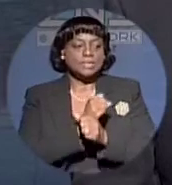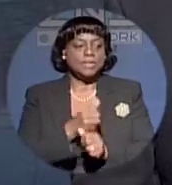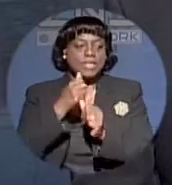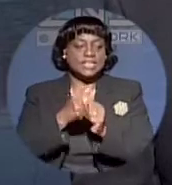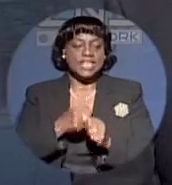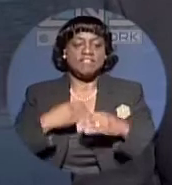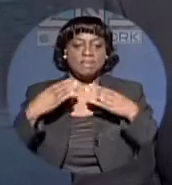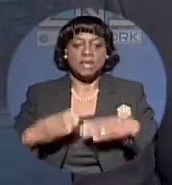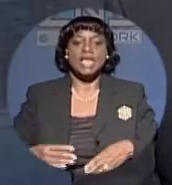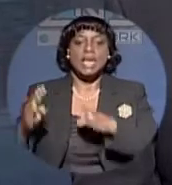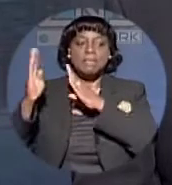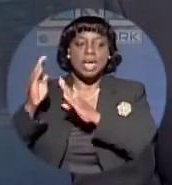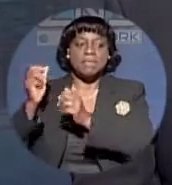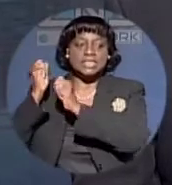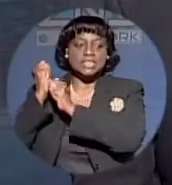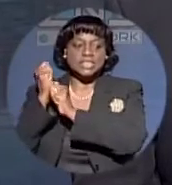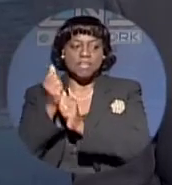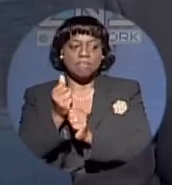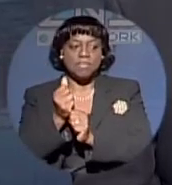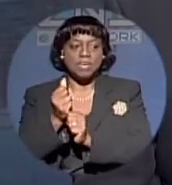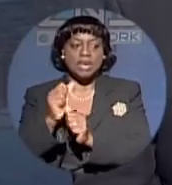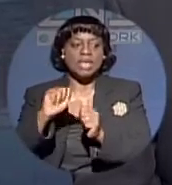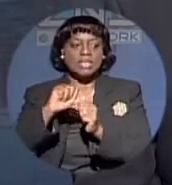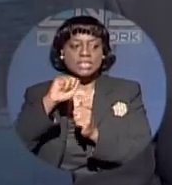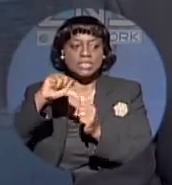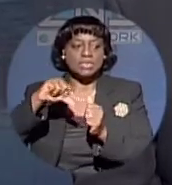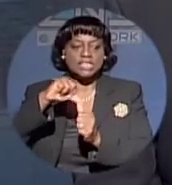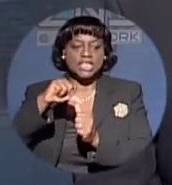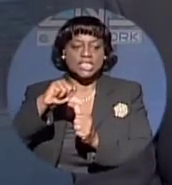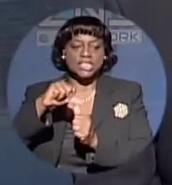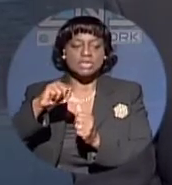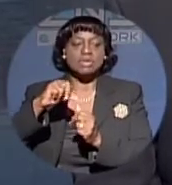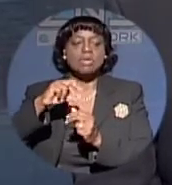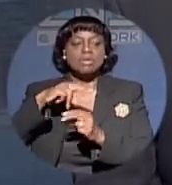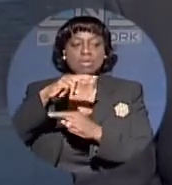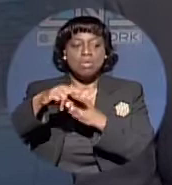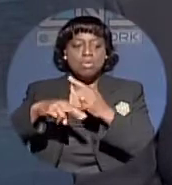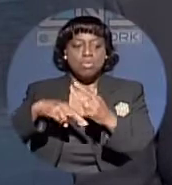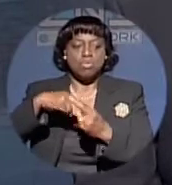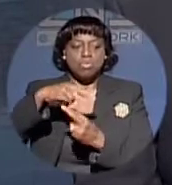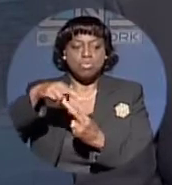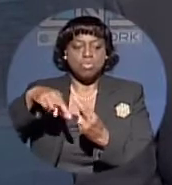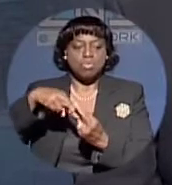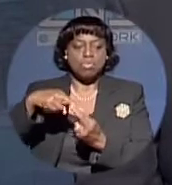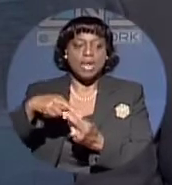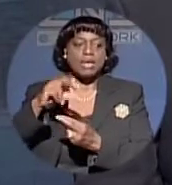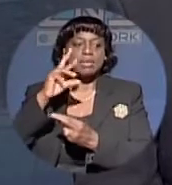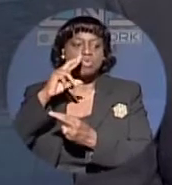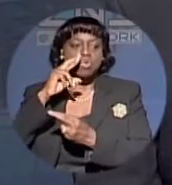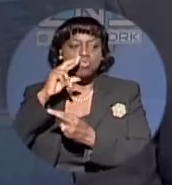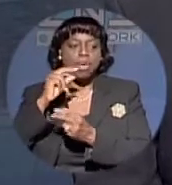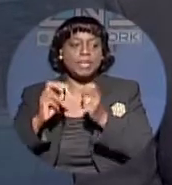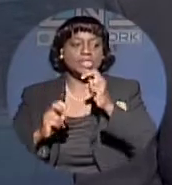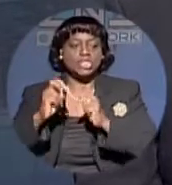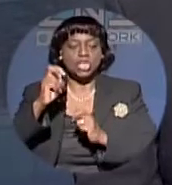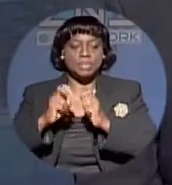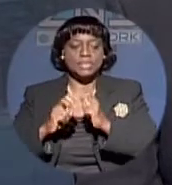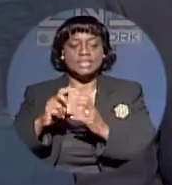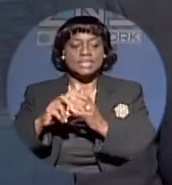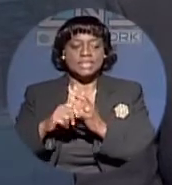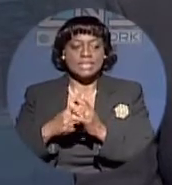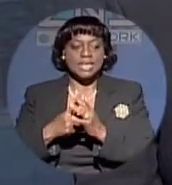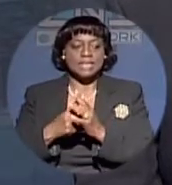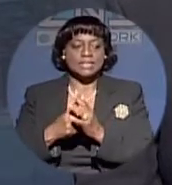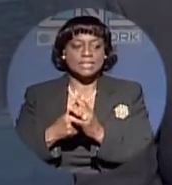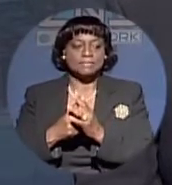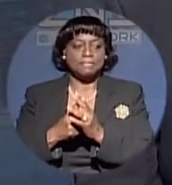The Bahamas Softball Federation's Round Robin Tournament getting underway tomorrow at the Blue Hill Sporting Complex. Our Charles Fisher recently